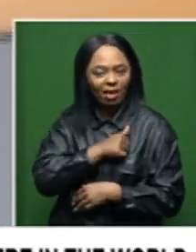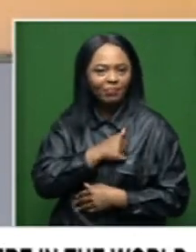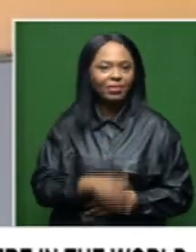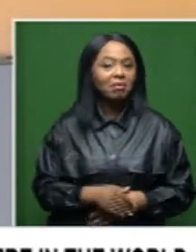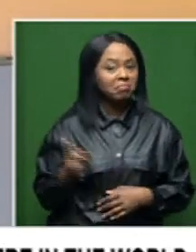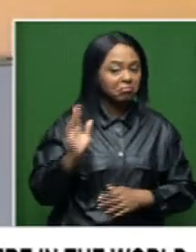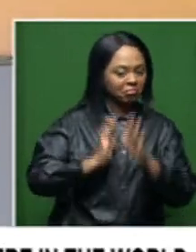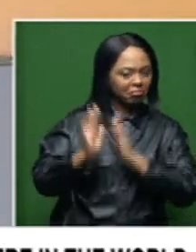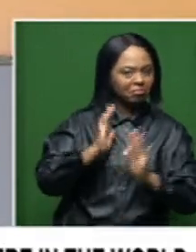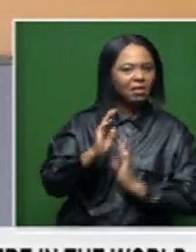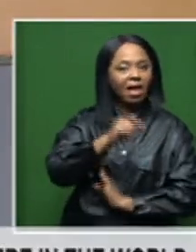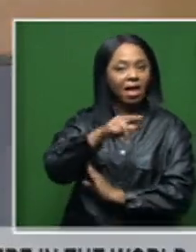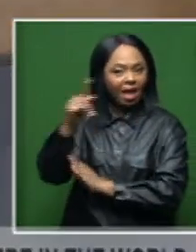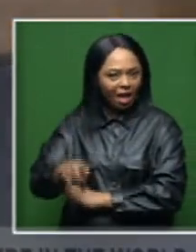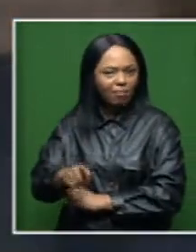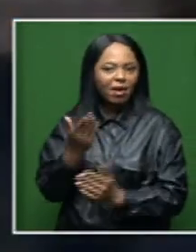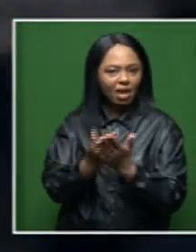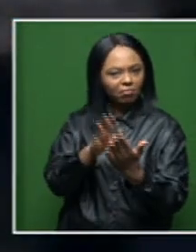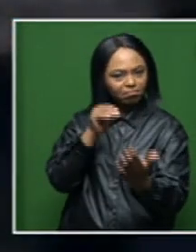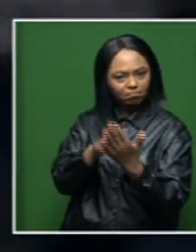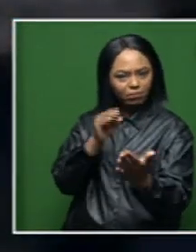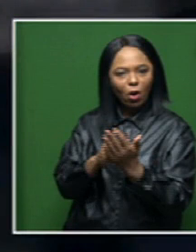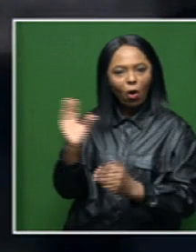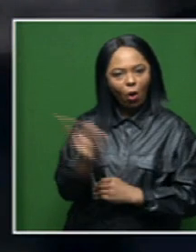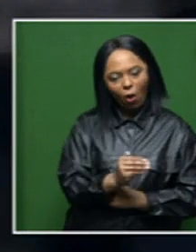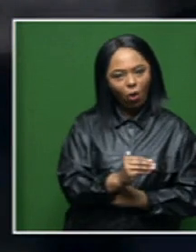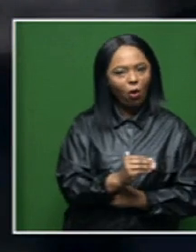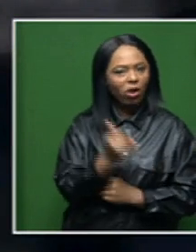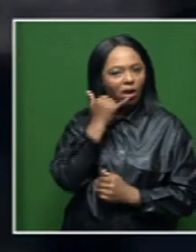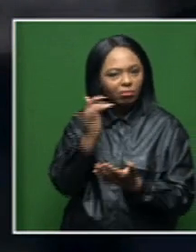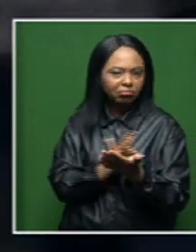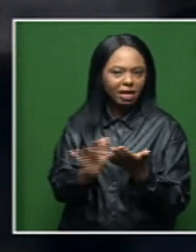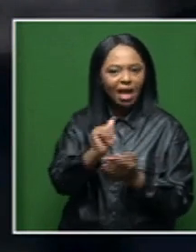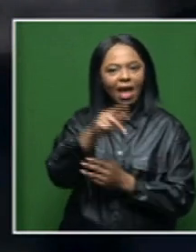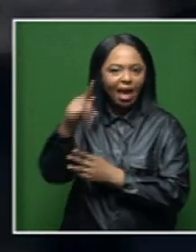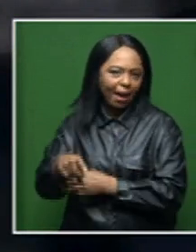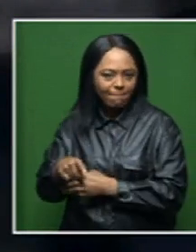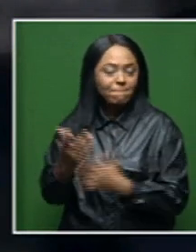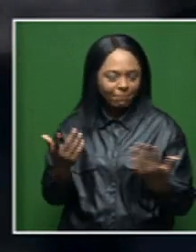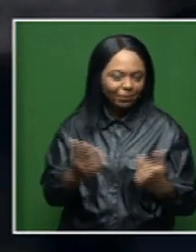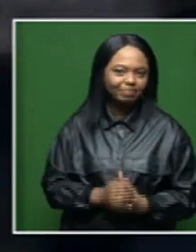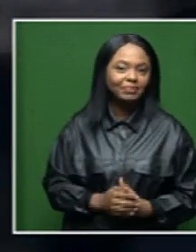YouDeh, works, and the app is available for download on all mobile app stores. So get yourself